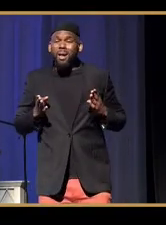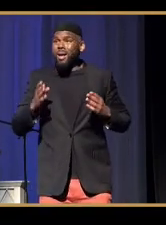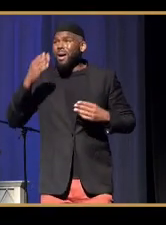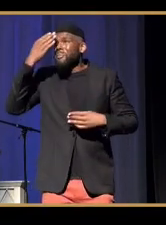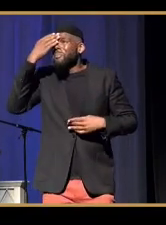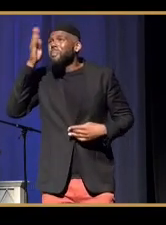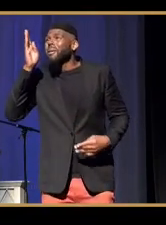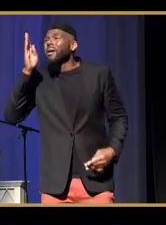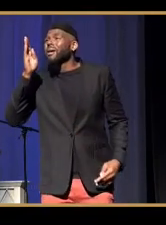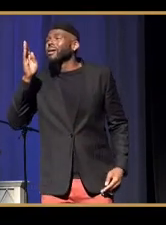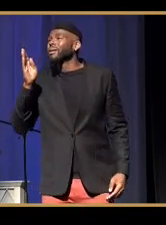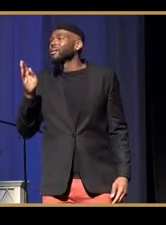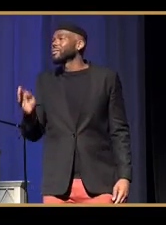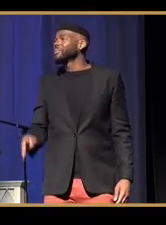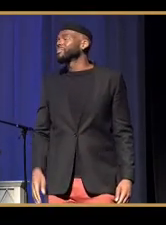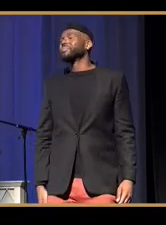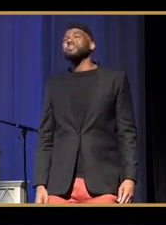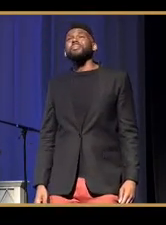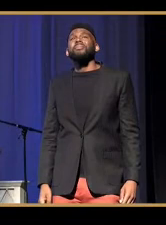I open.